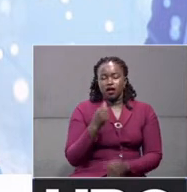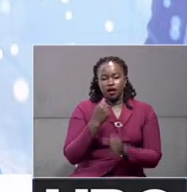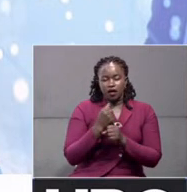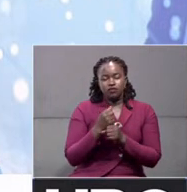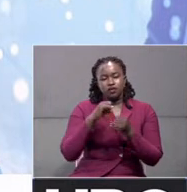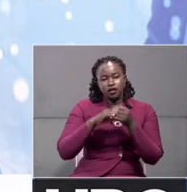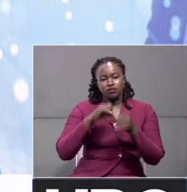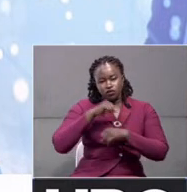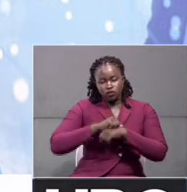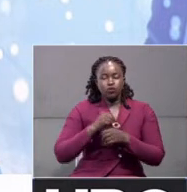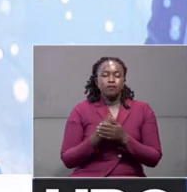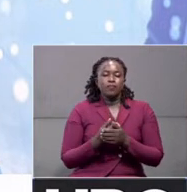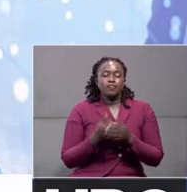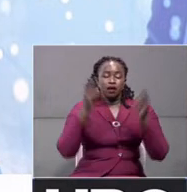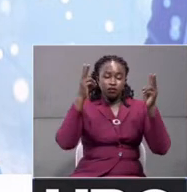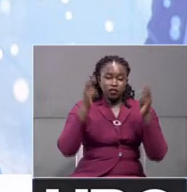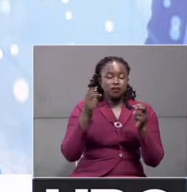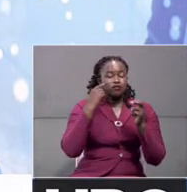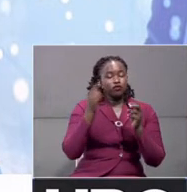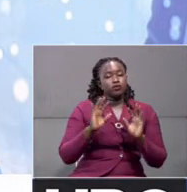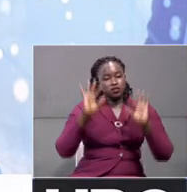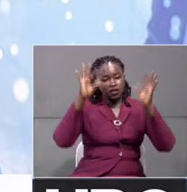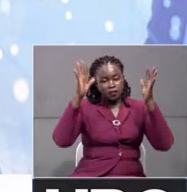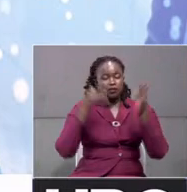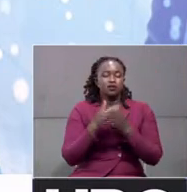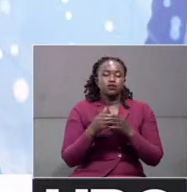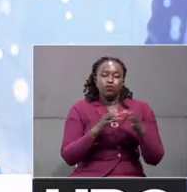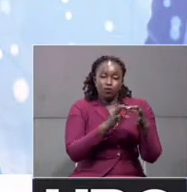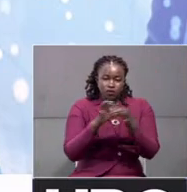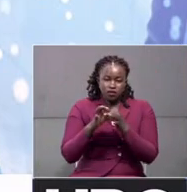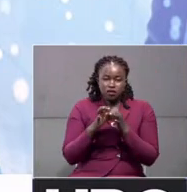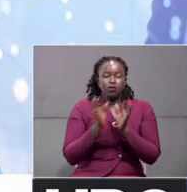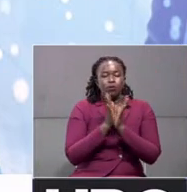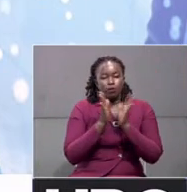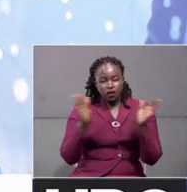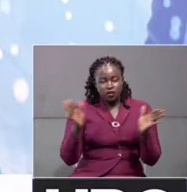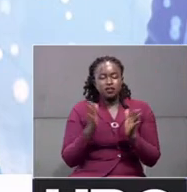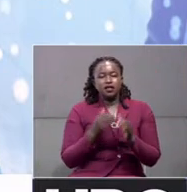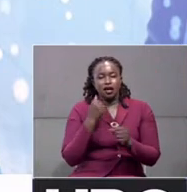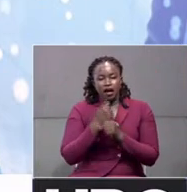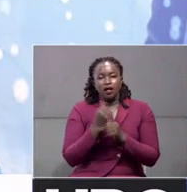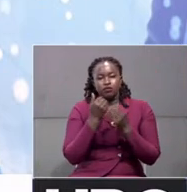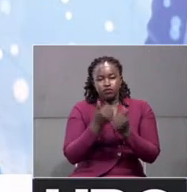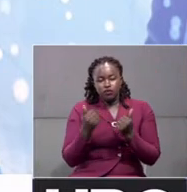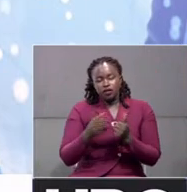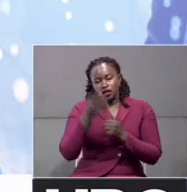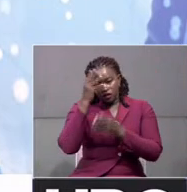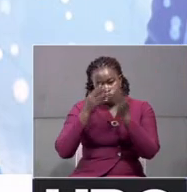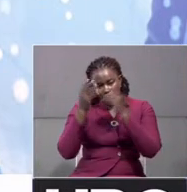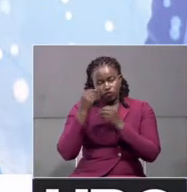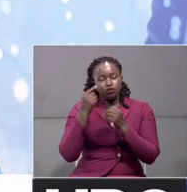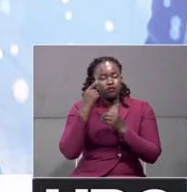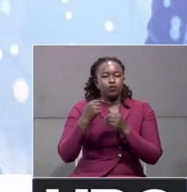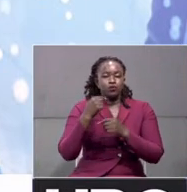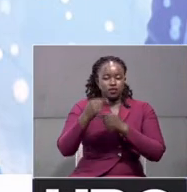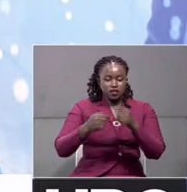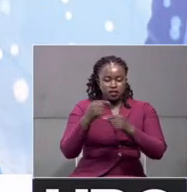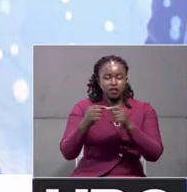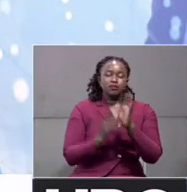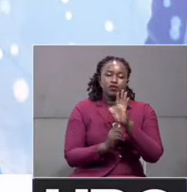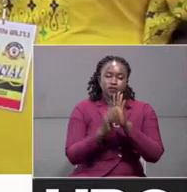District. The theme for the celebrations was consolidating a holistic girl-child education for sustainable